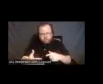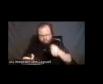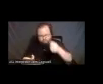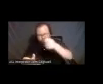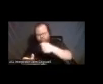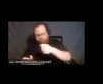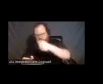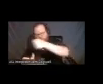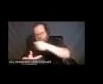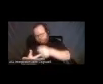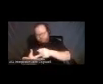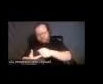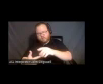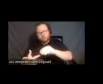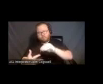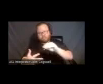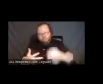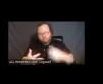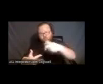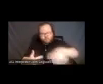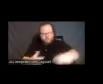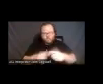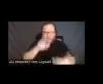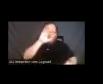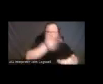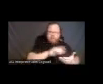to transition into less intensive levels of